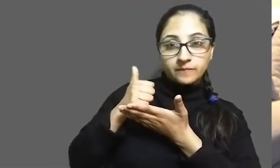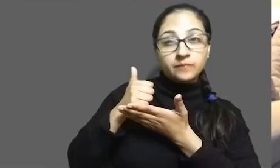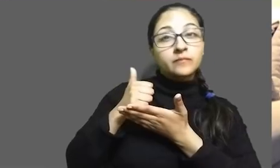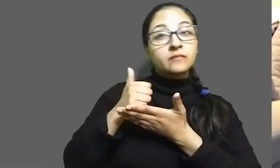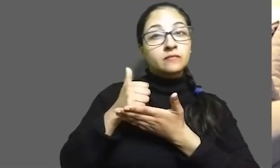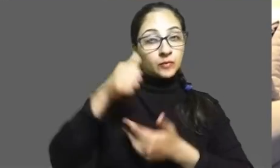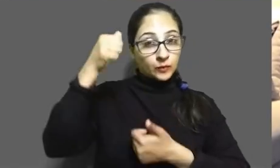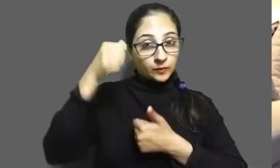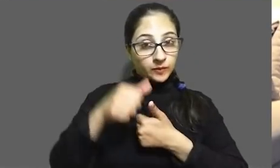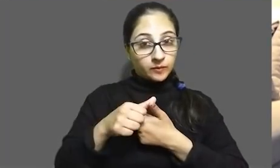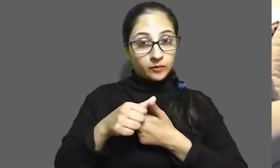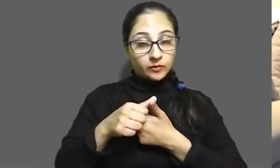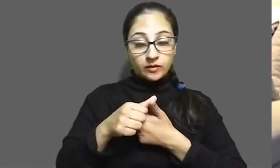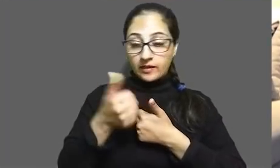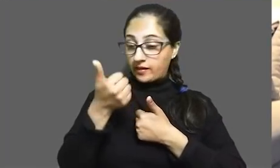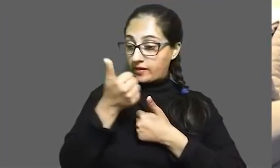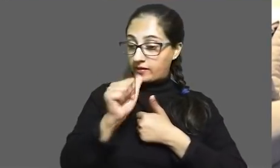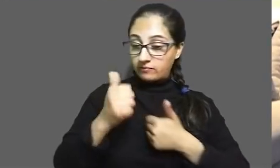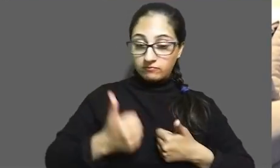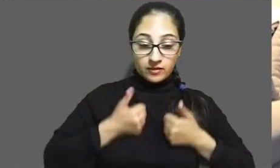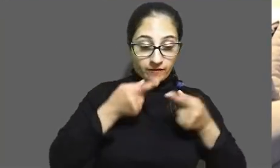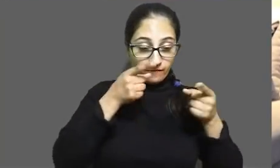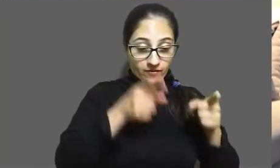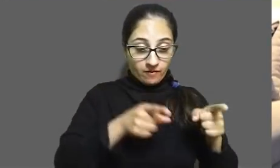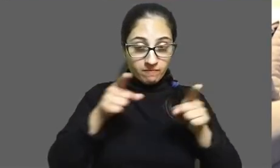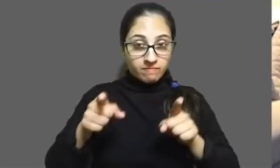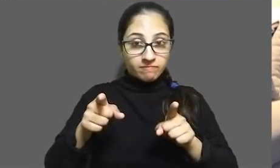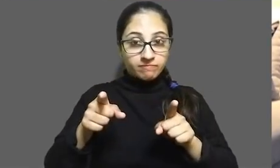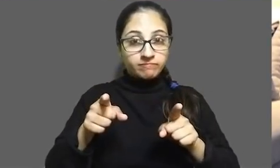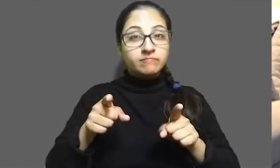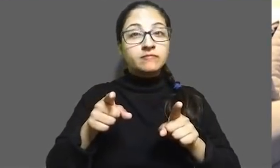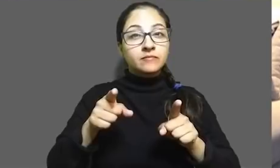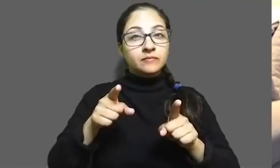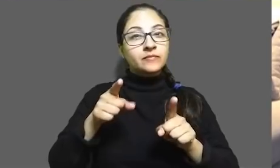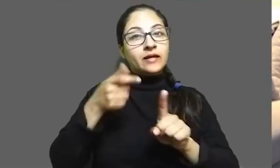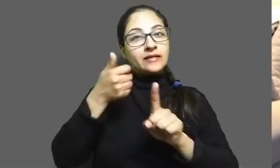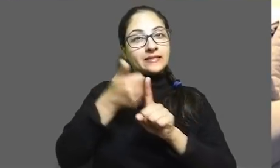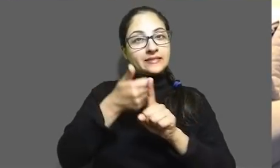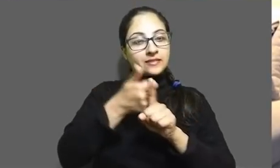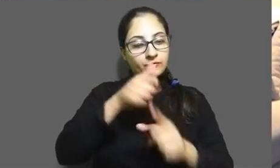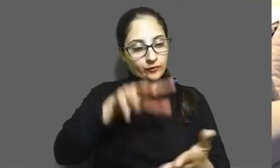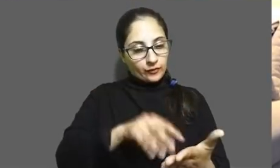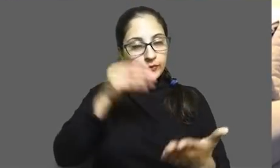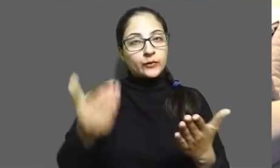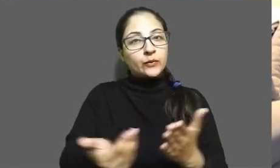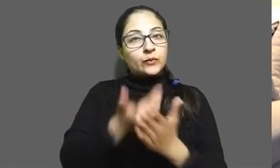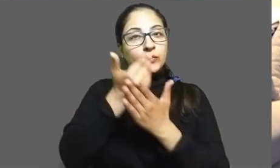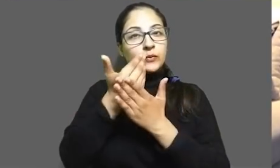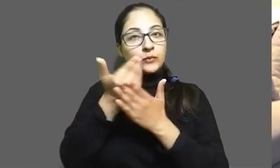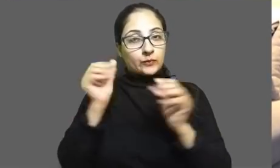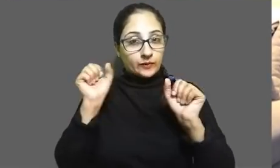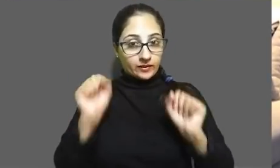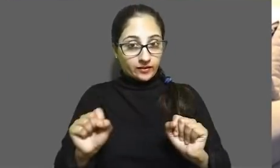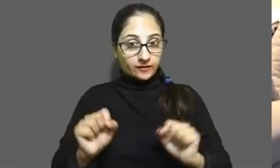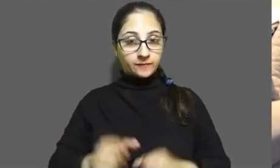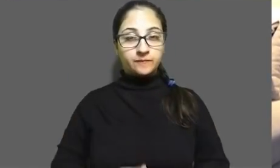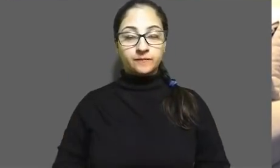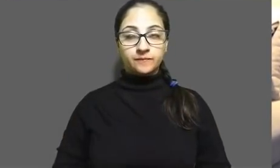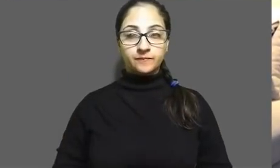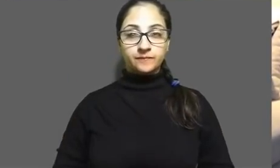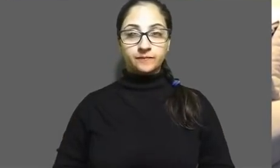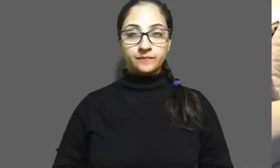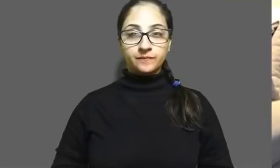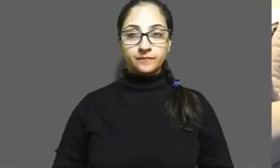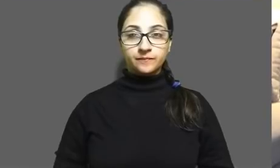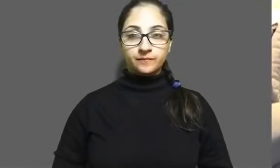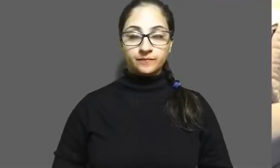Experiences in life offer opportunity for growth, for self-development, especially the painful and